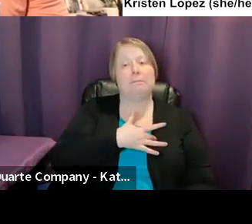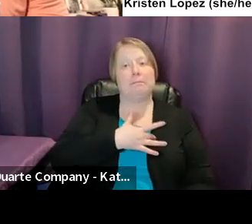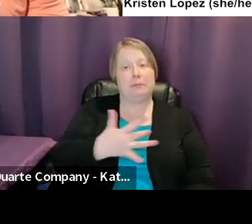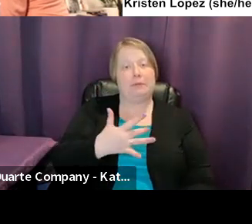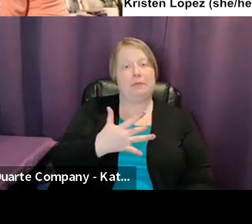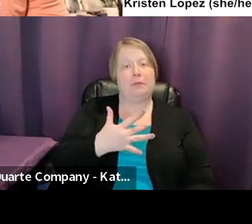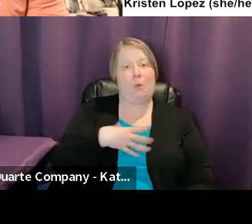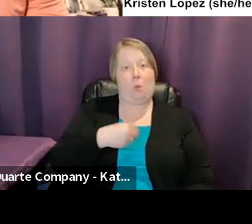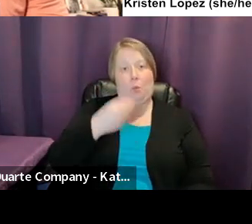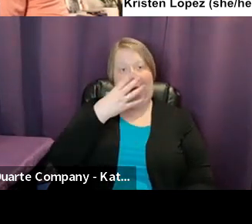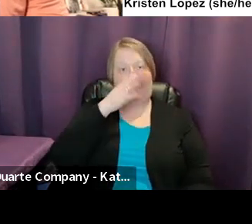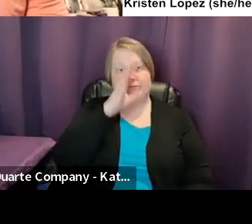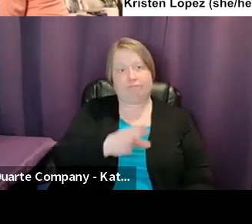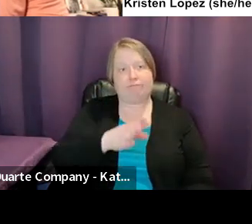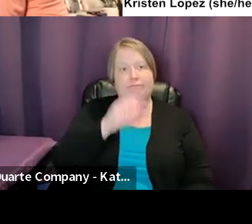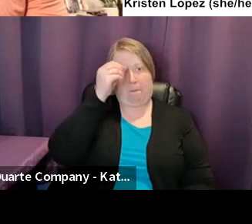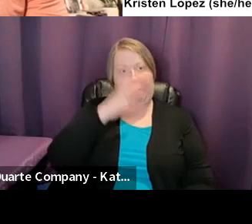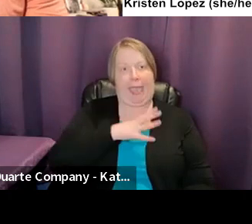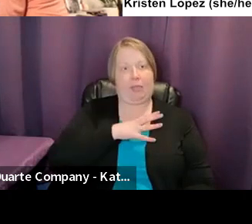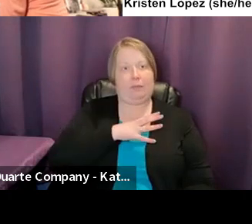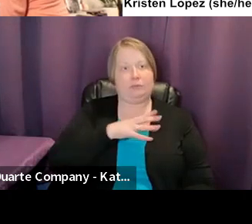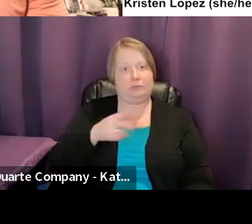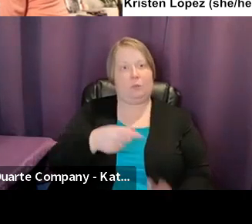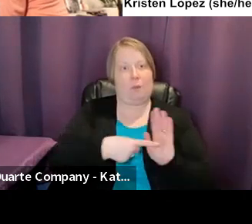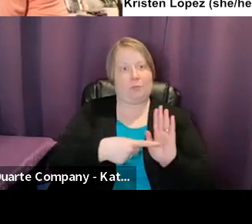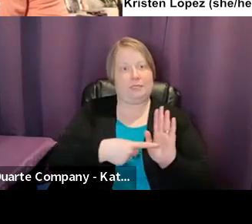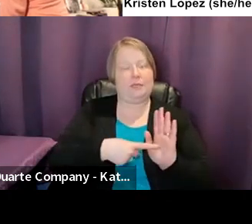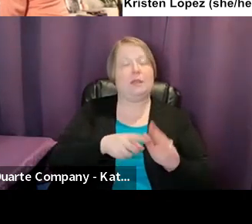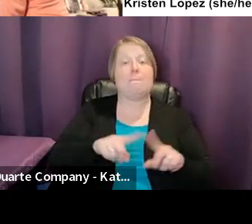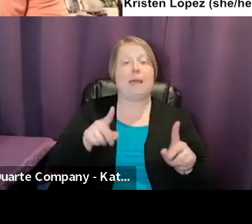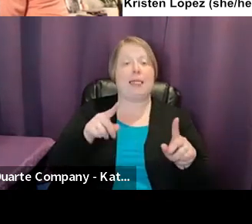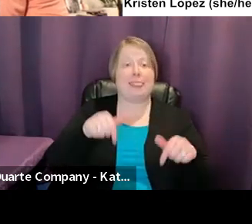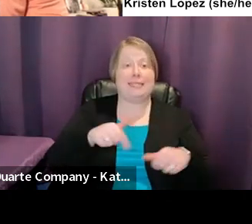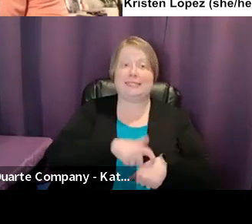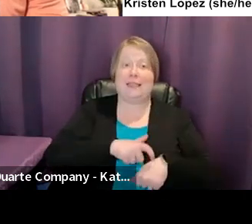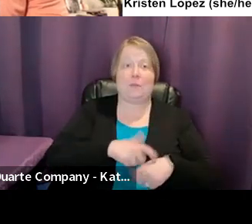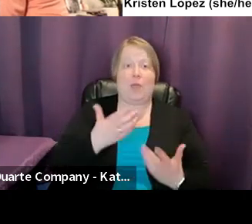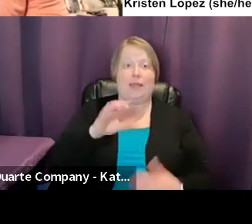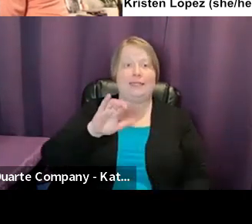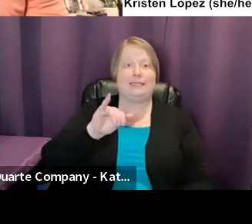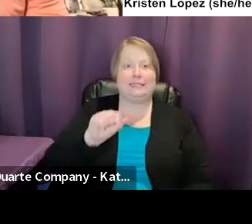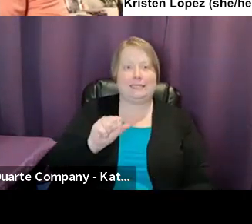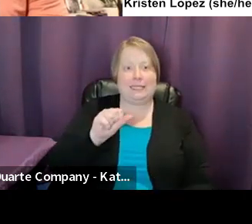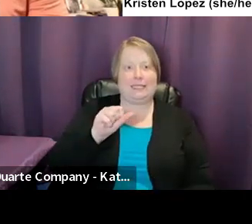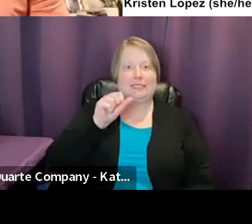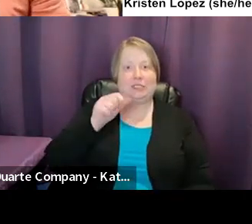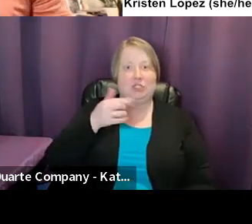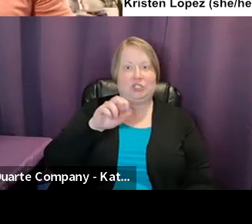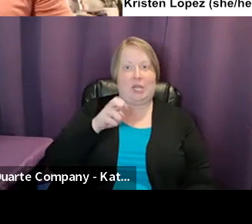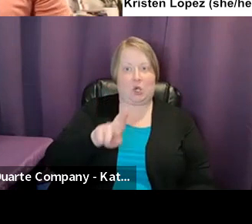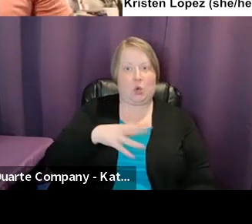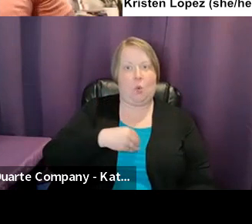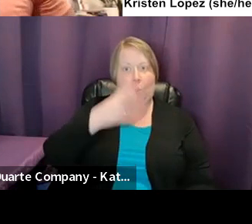white heterosexual males are represented, but this time it was cisgender white women